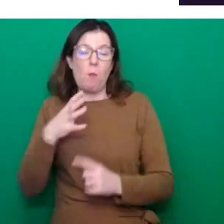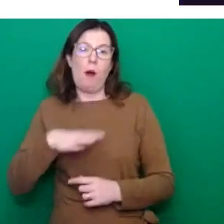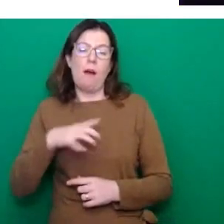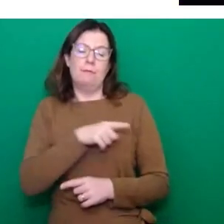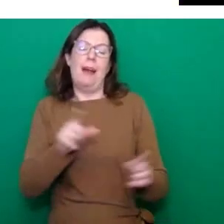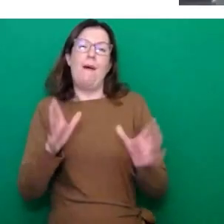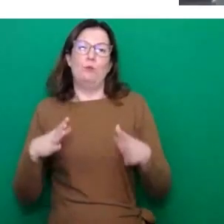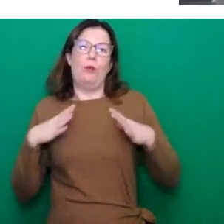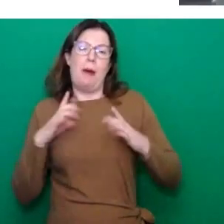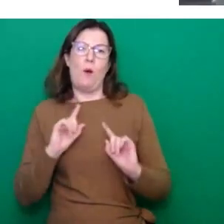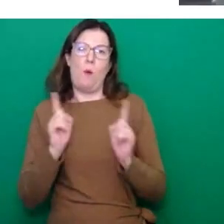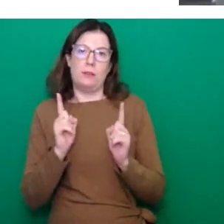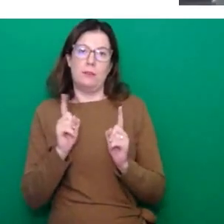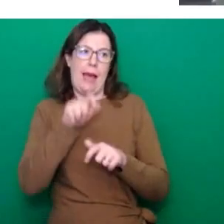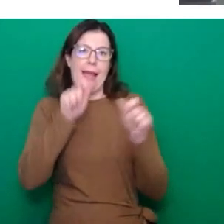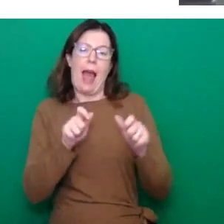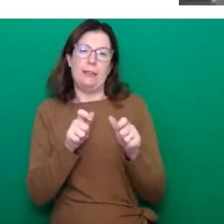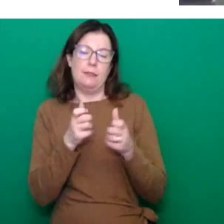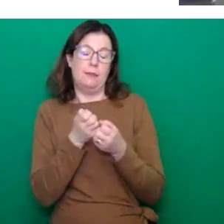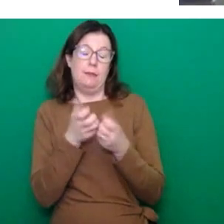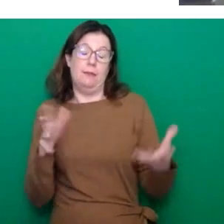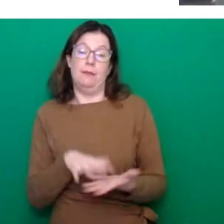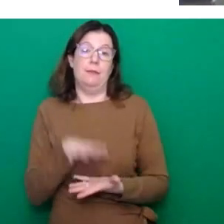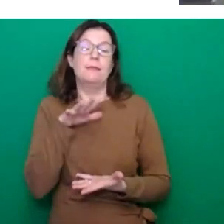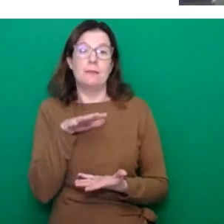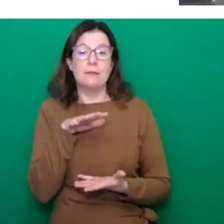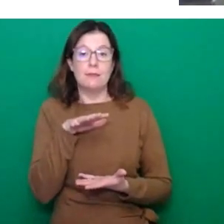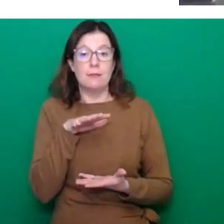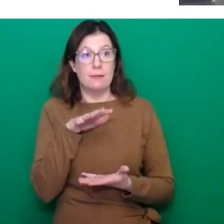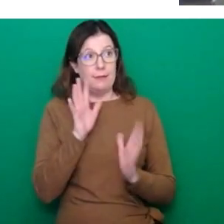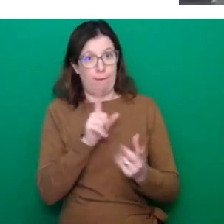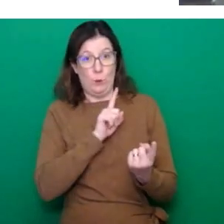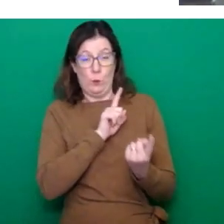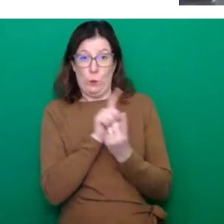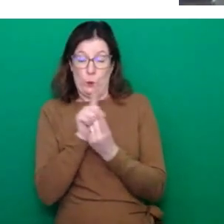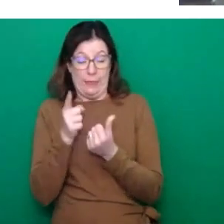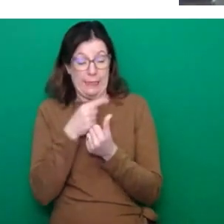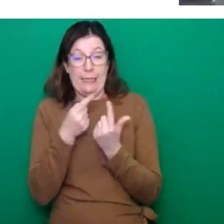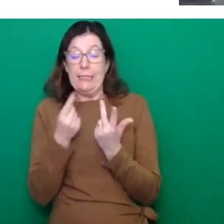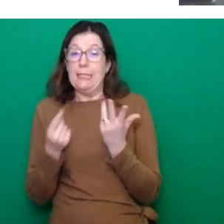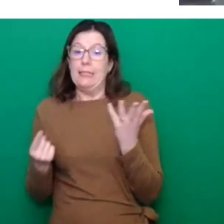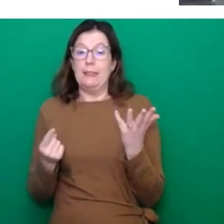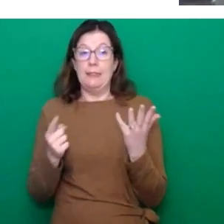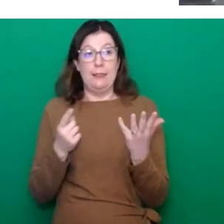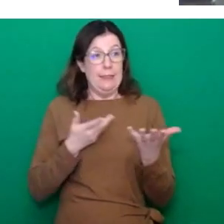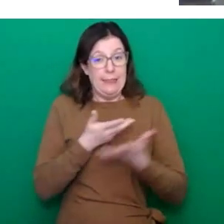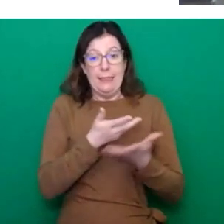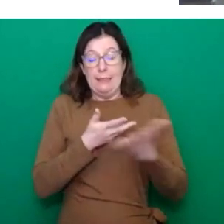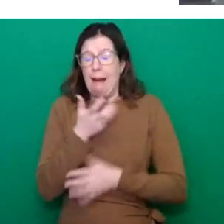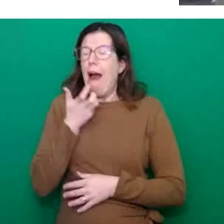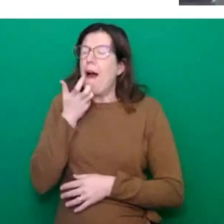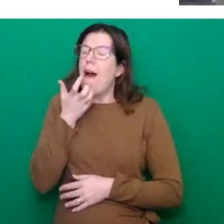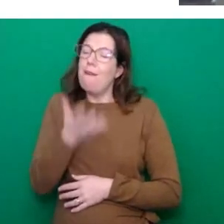caseload of how many people you have to see and you have to speak to daily.